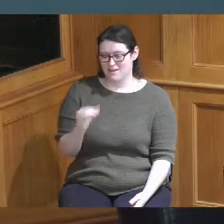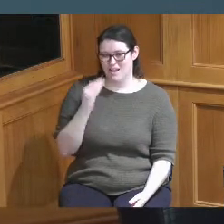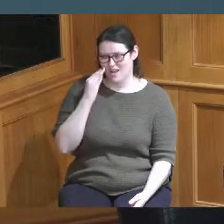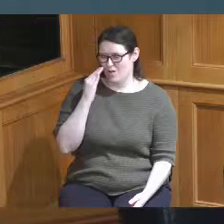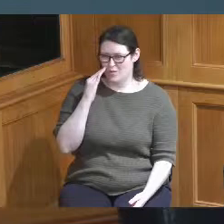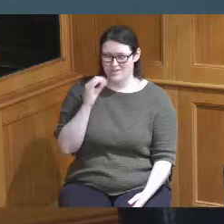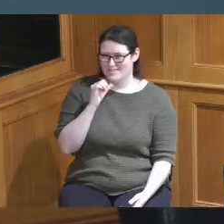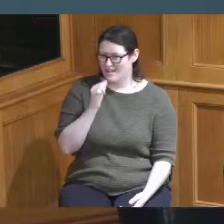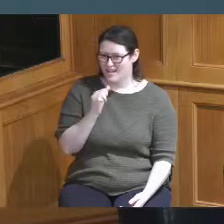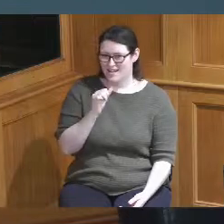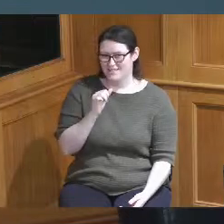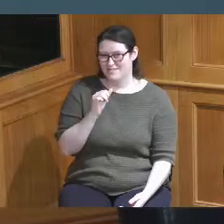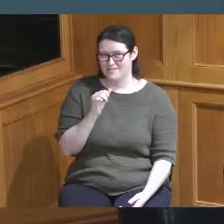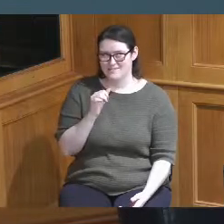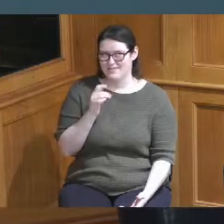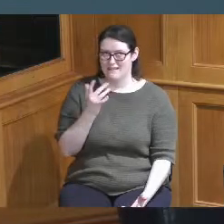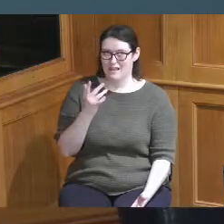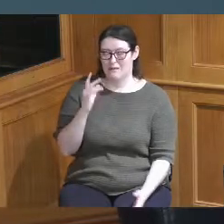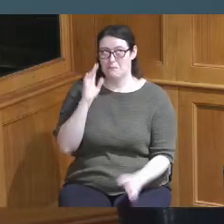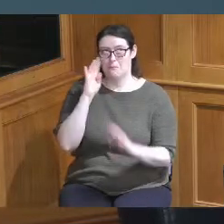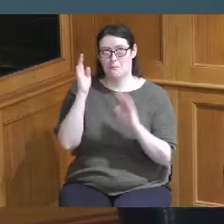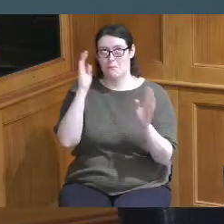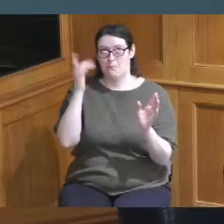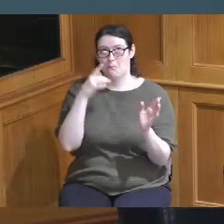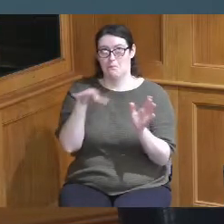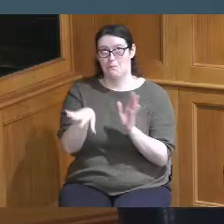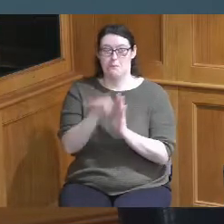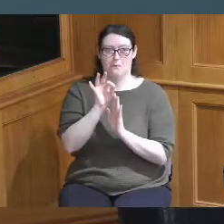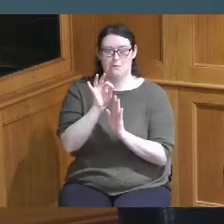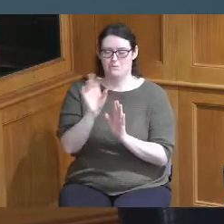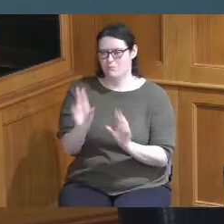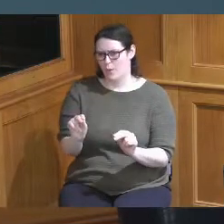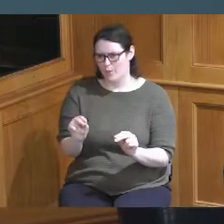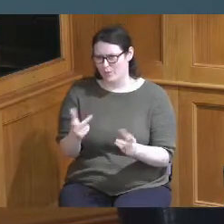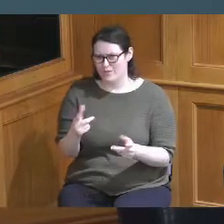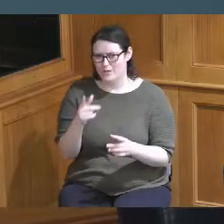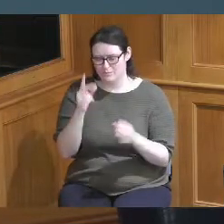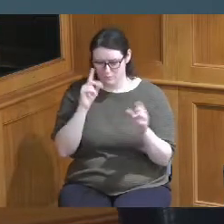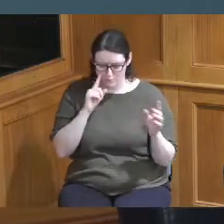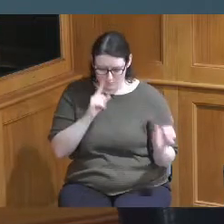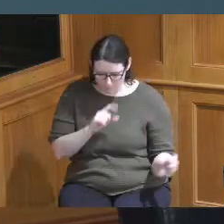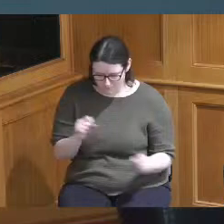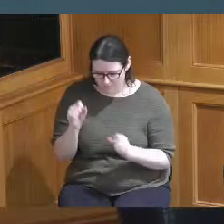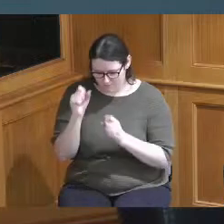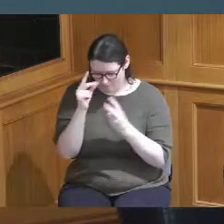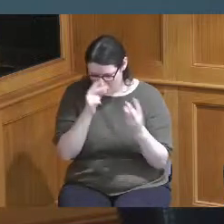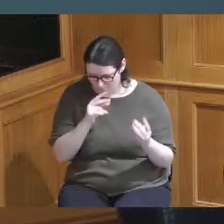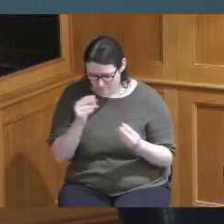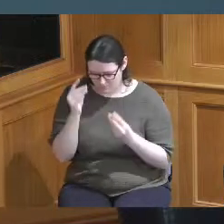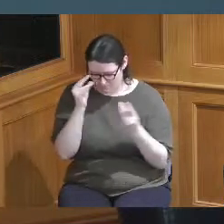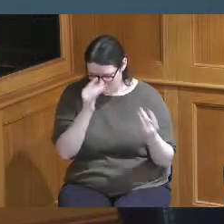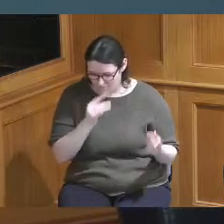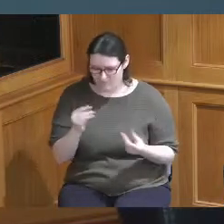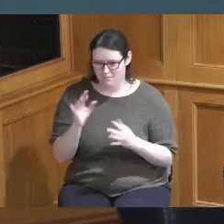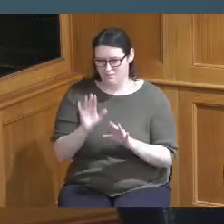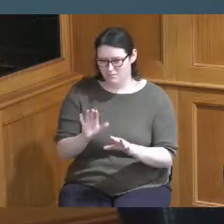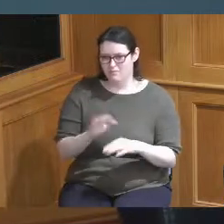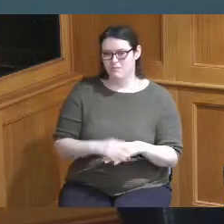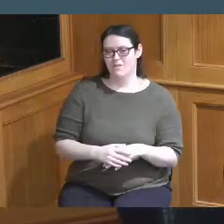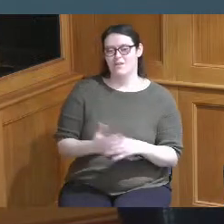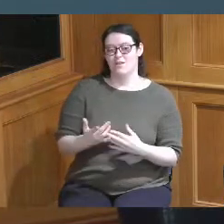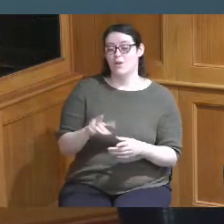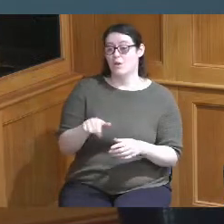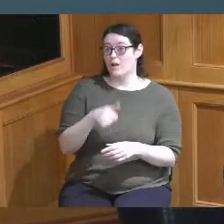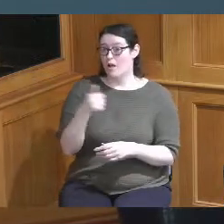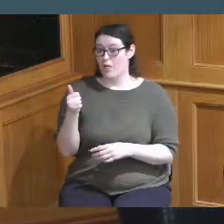wasn't willy-nilly that you guys looked at what you thought was best for the county, so I appreciate that. I also wanted to make another